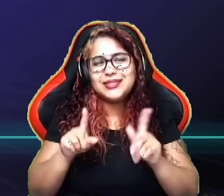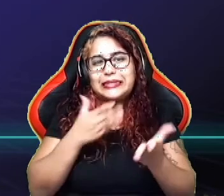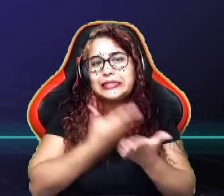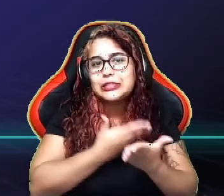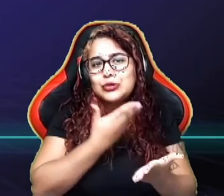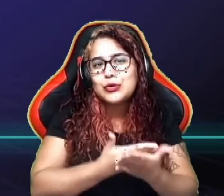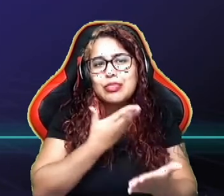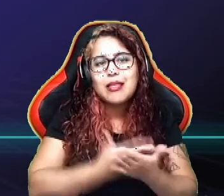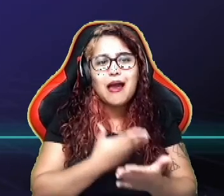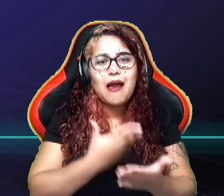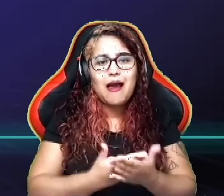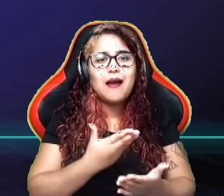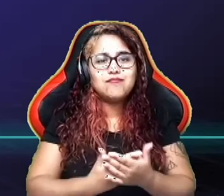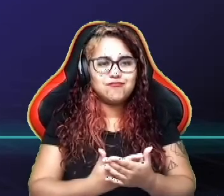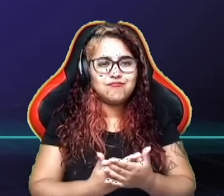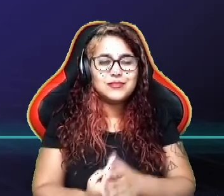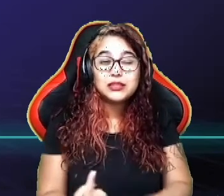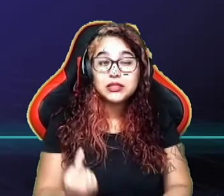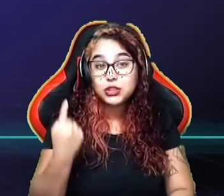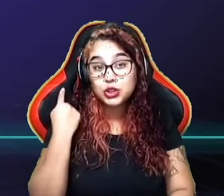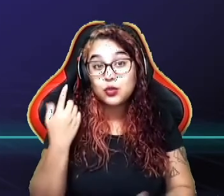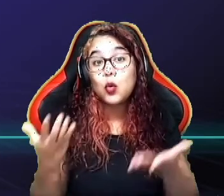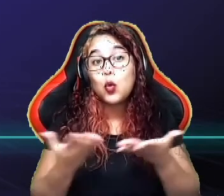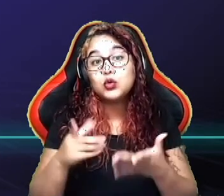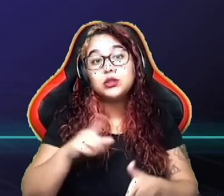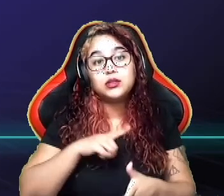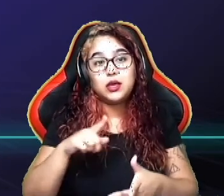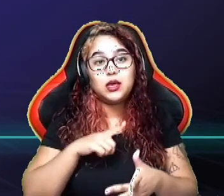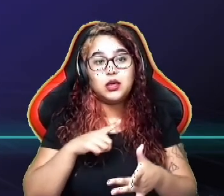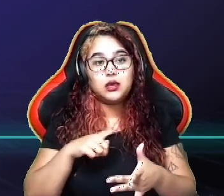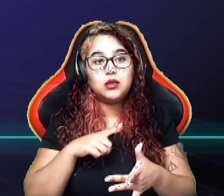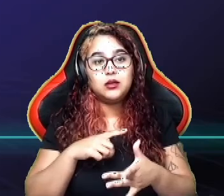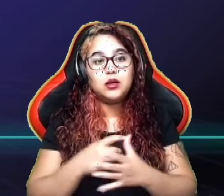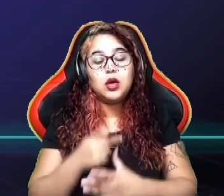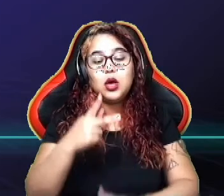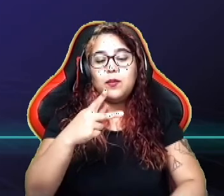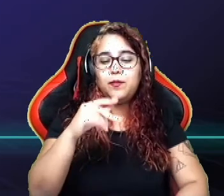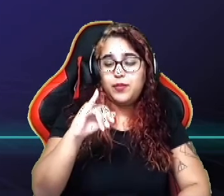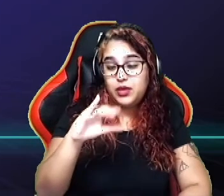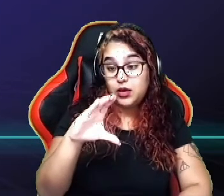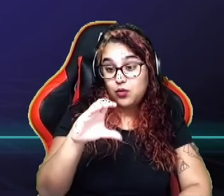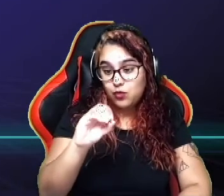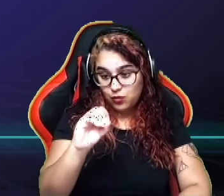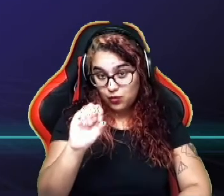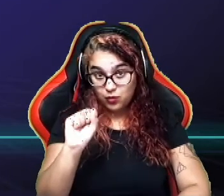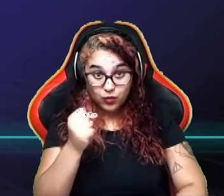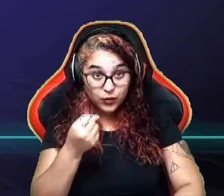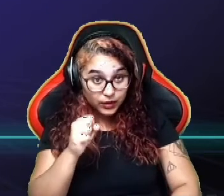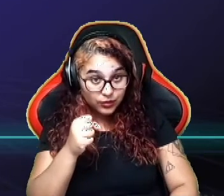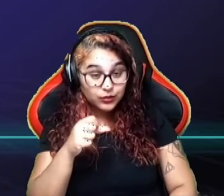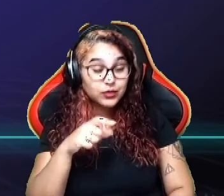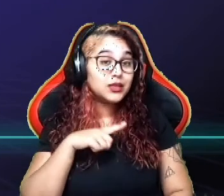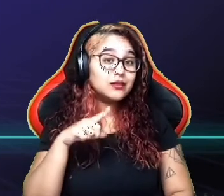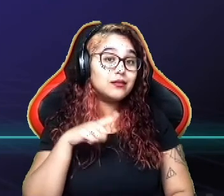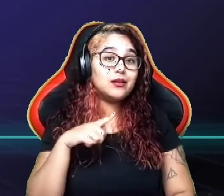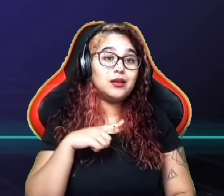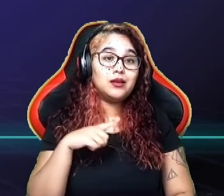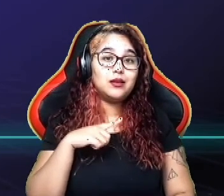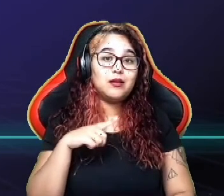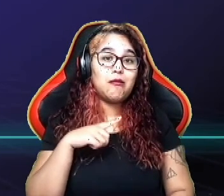you don't have to study the old platforms. There are virtual consoles like Apico 8